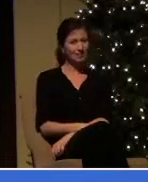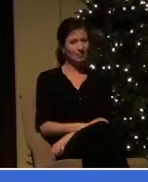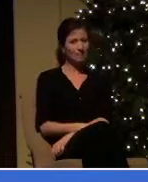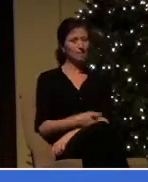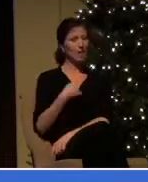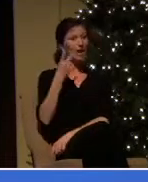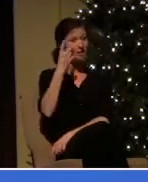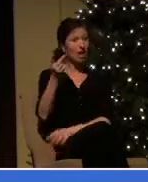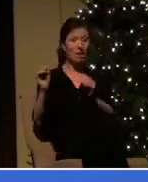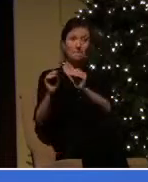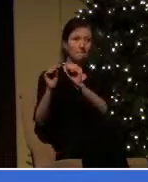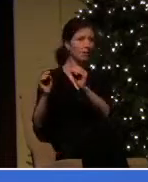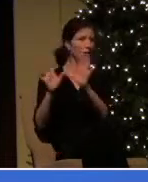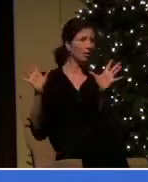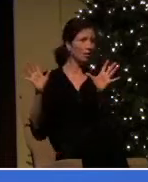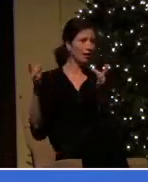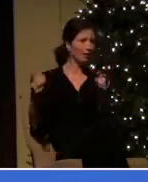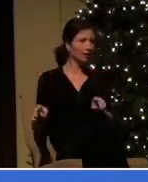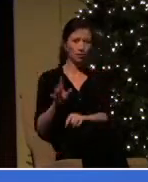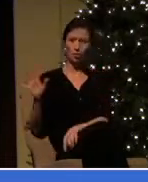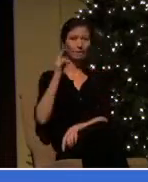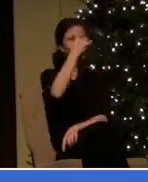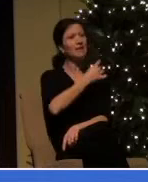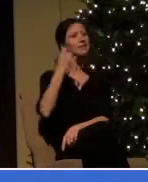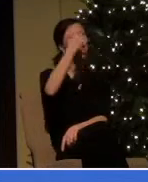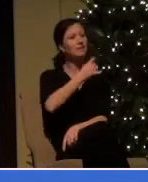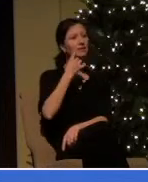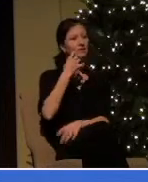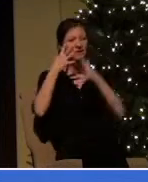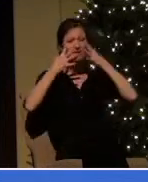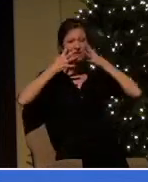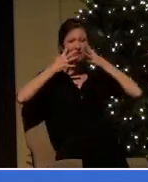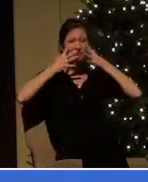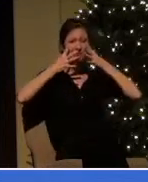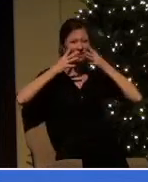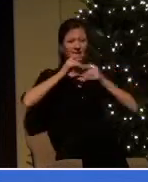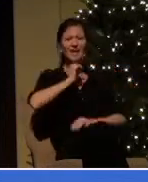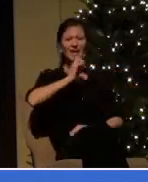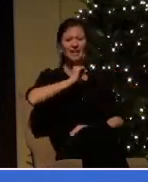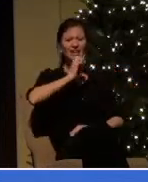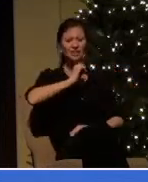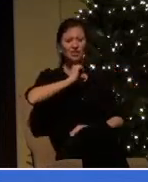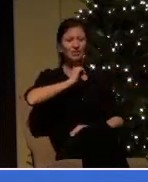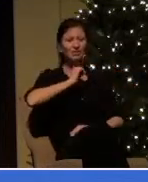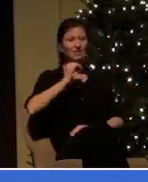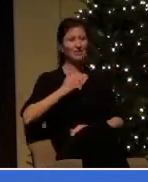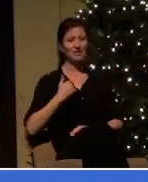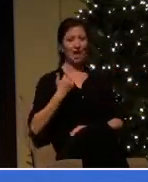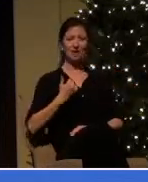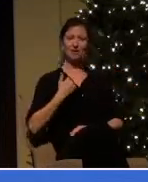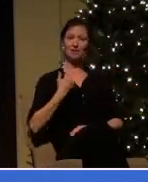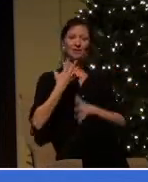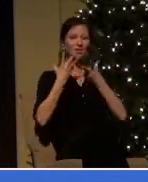saw the miracle. Isabel's face seemed to shed years of pain. Her face